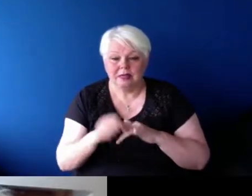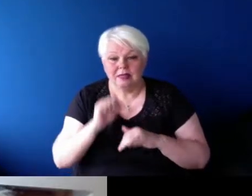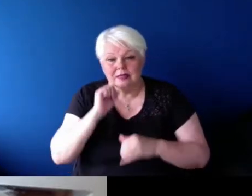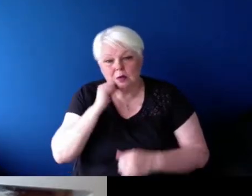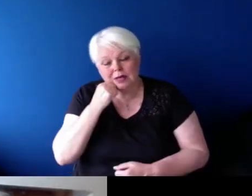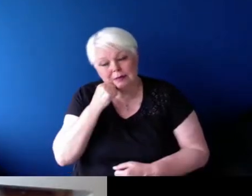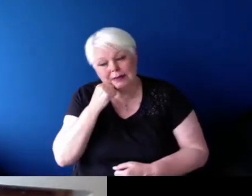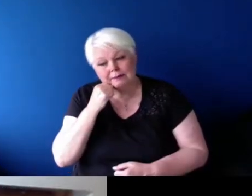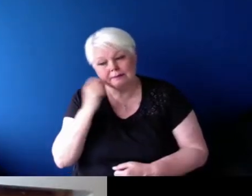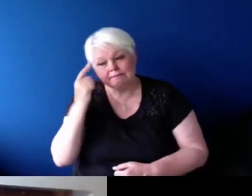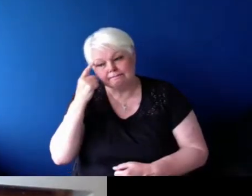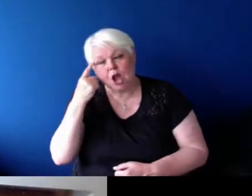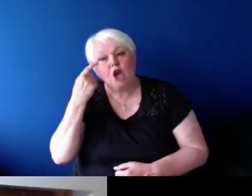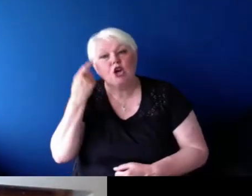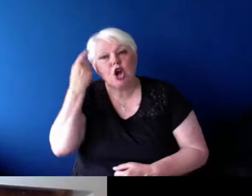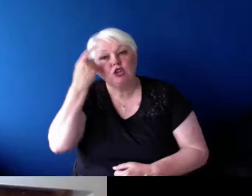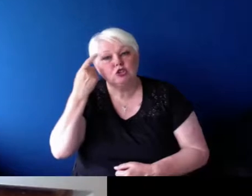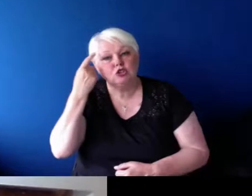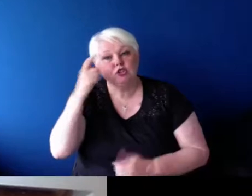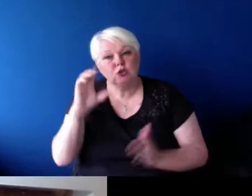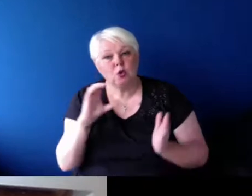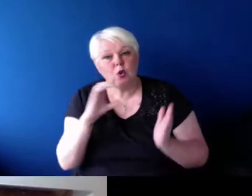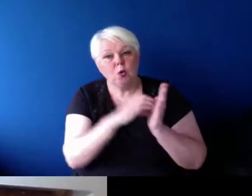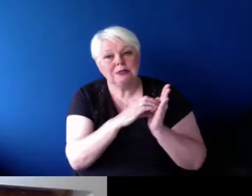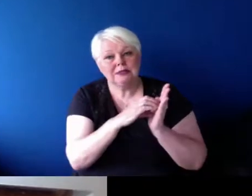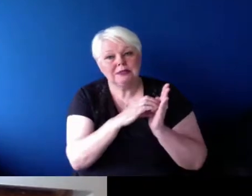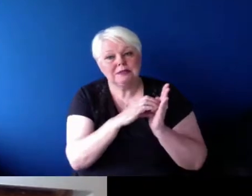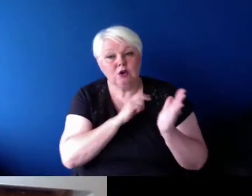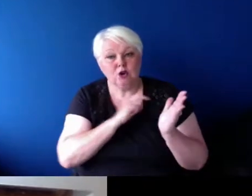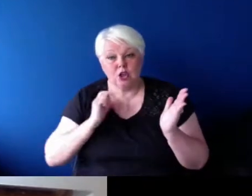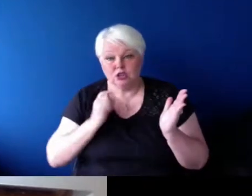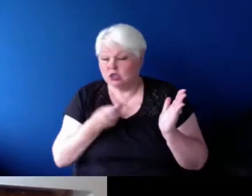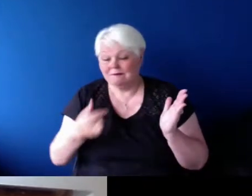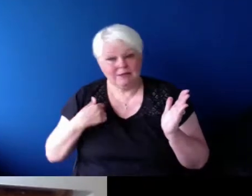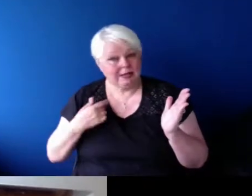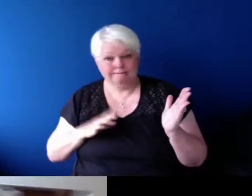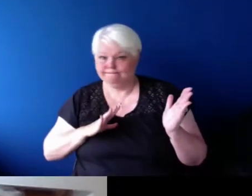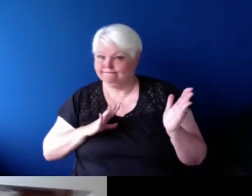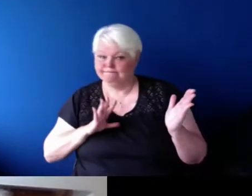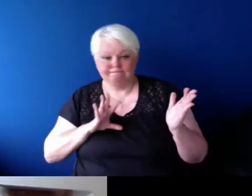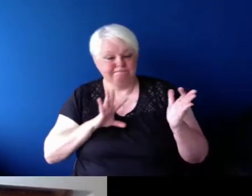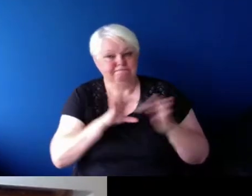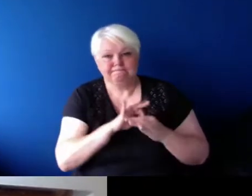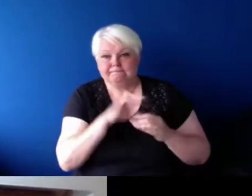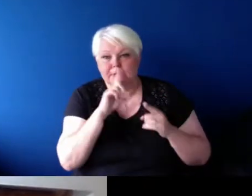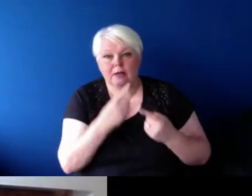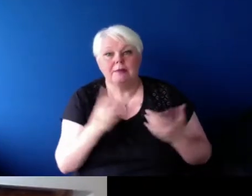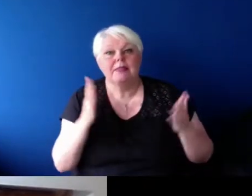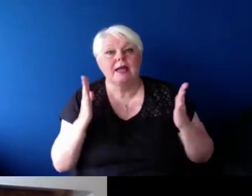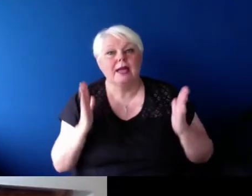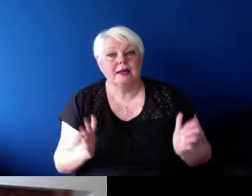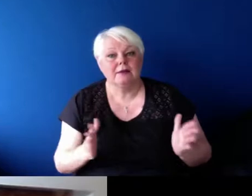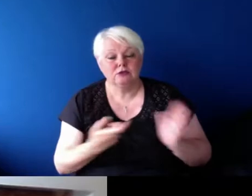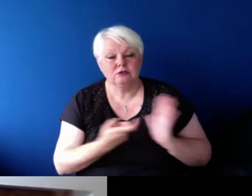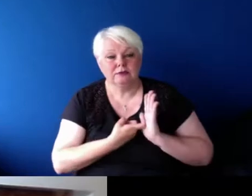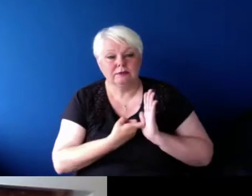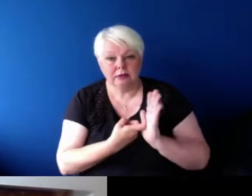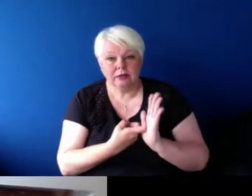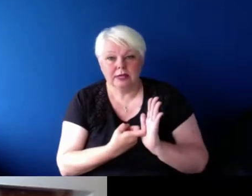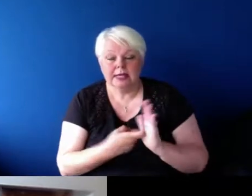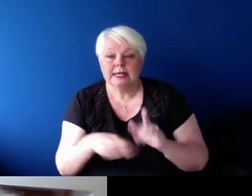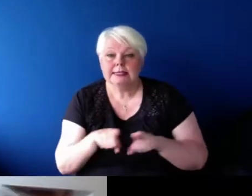for clergy that feel that that's not something that they can engage in. However, they will have to refer same-sex couples that come